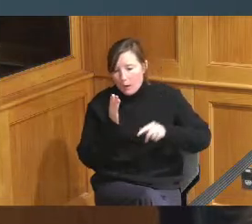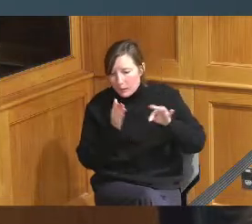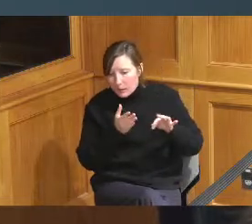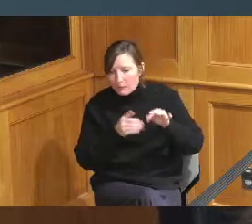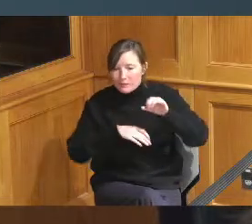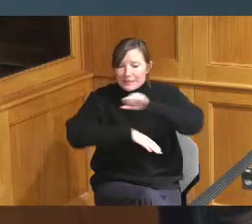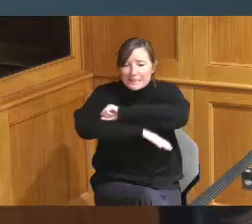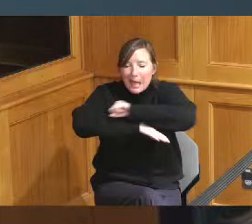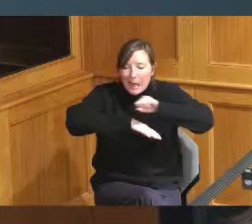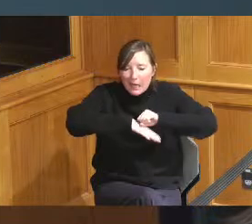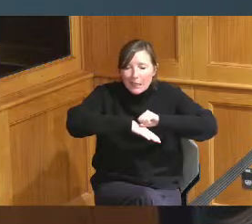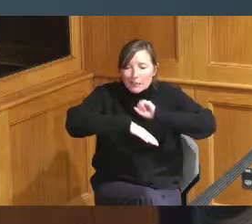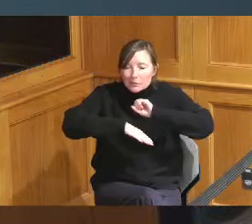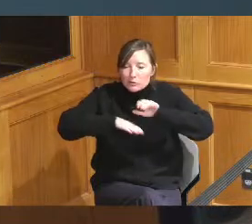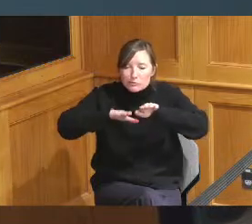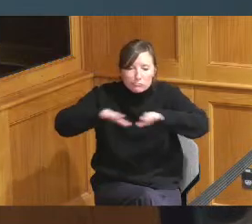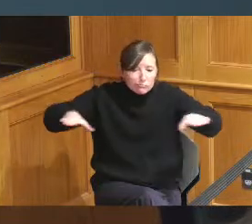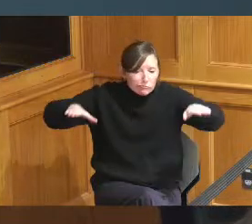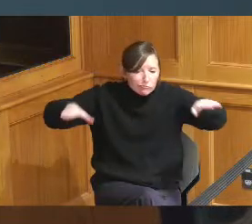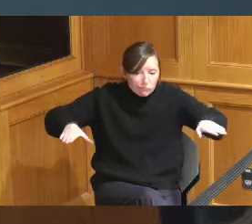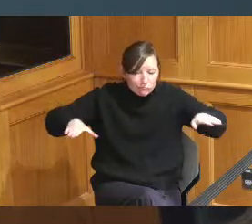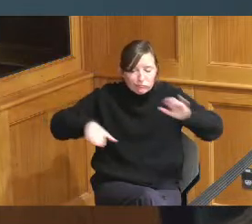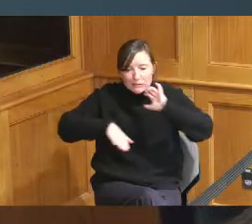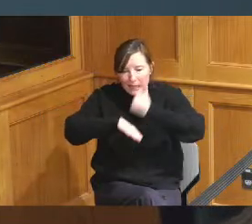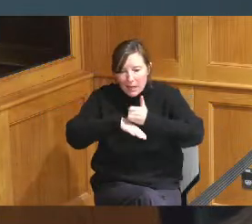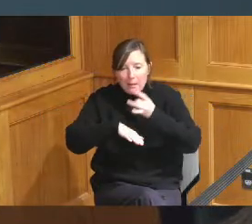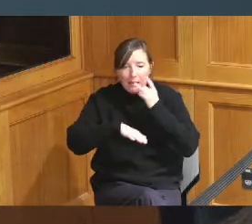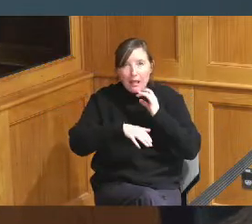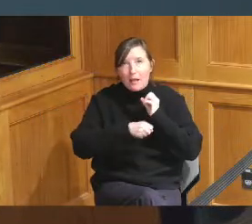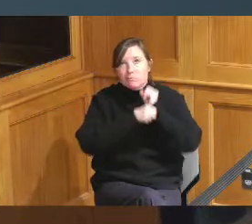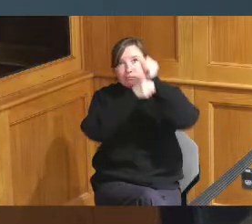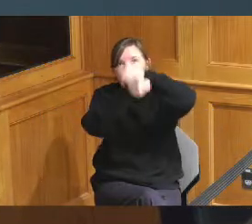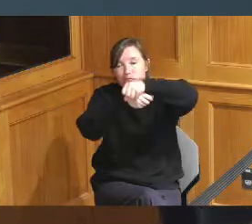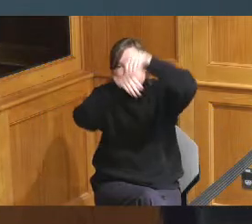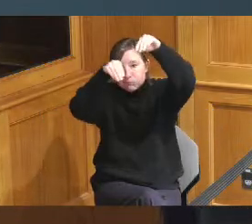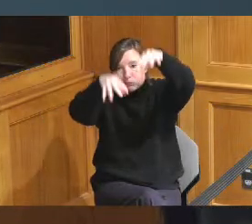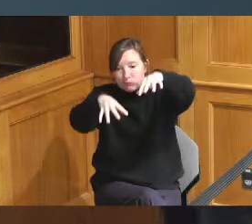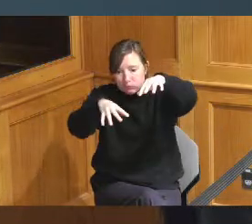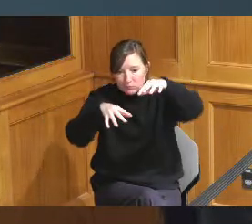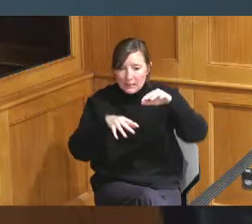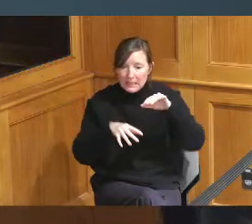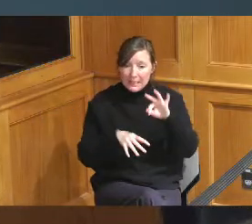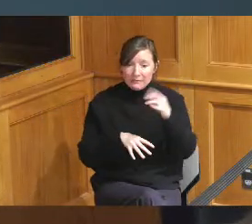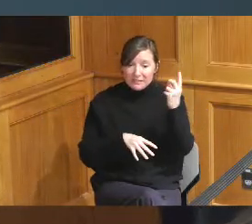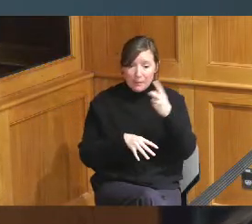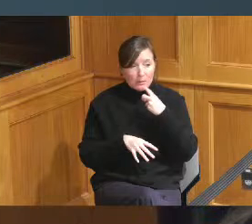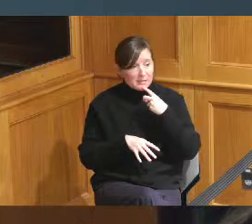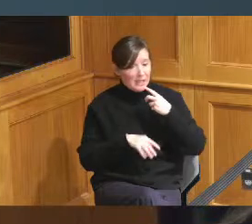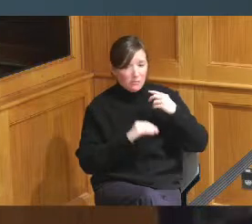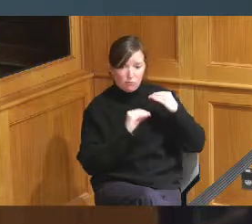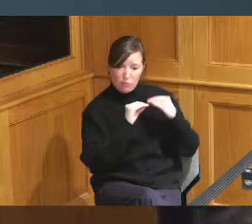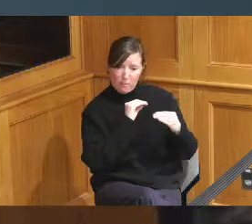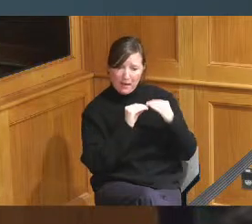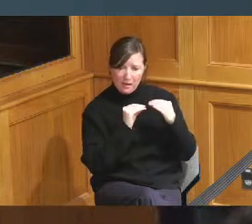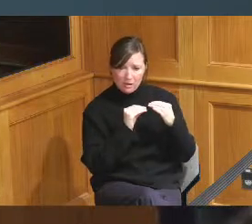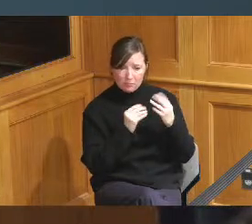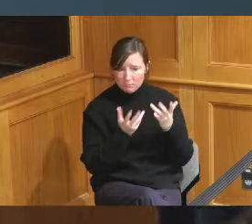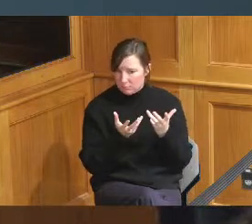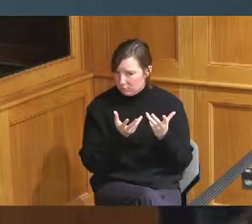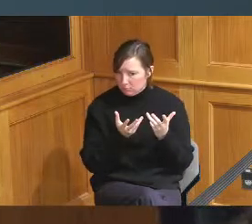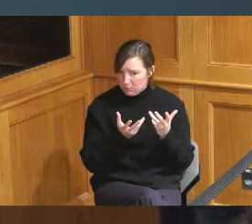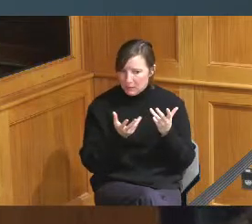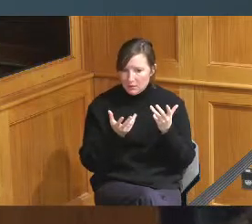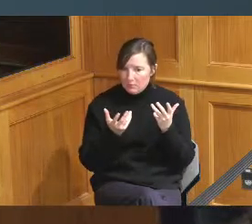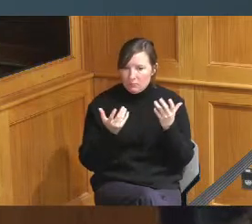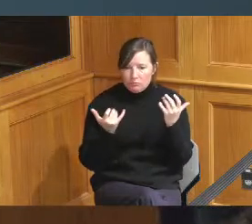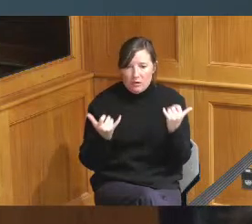lighting. We got to bring in all this stuff. You in here saying maintenance and repairs. Why would I mean, right now I don't have to repair anything.